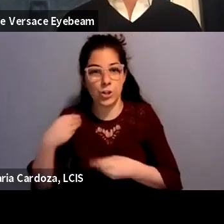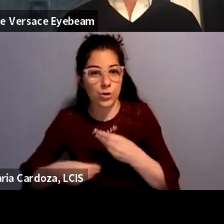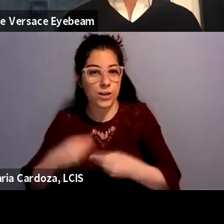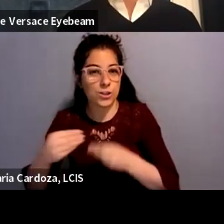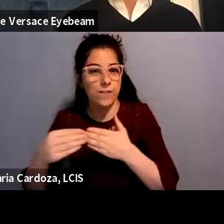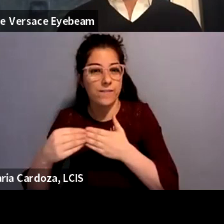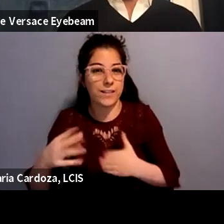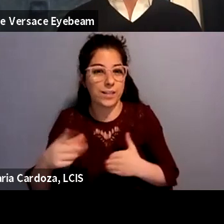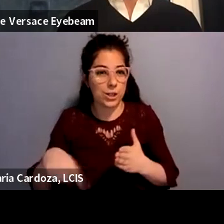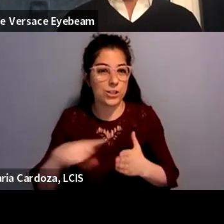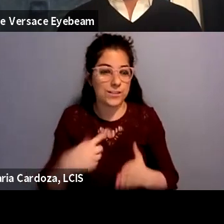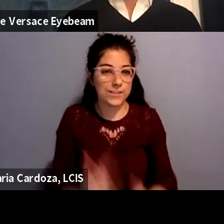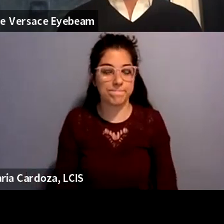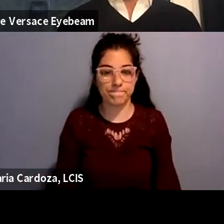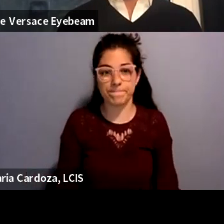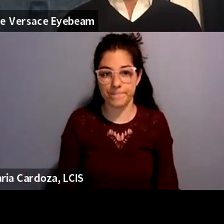that will do this work.